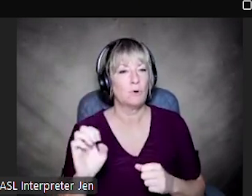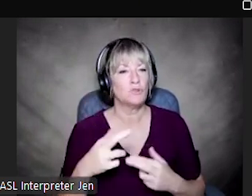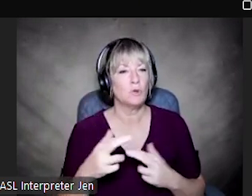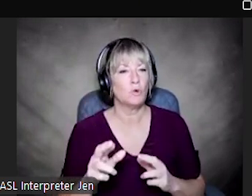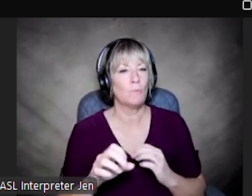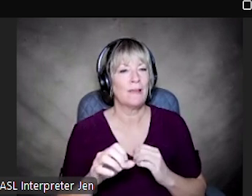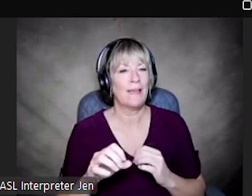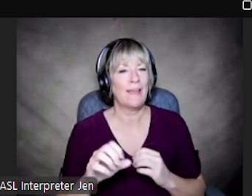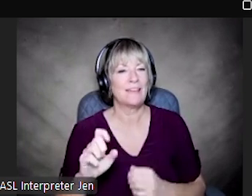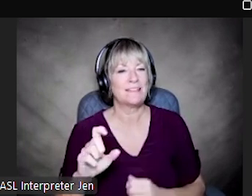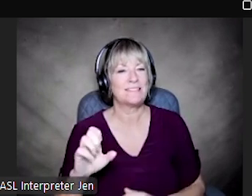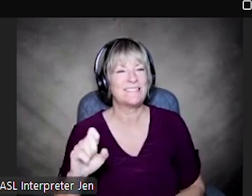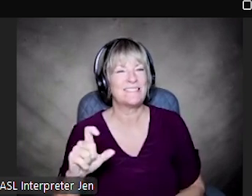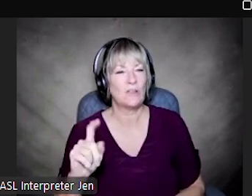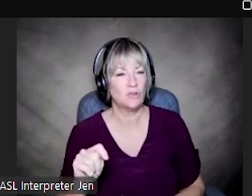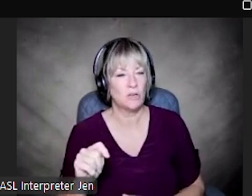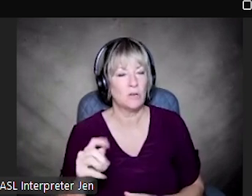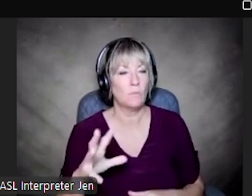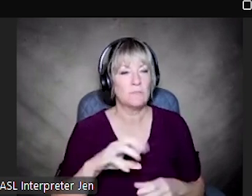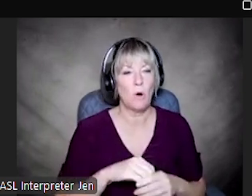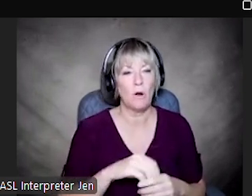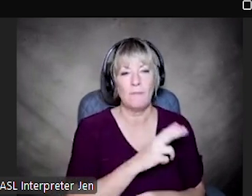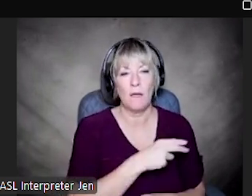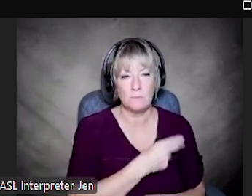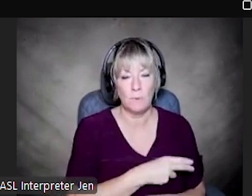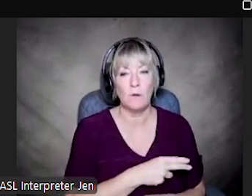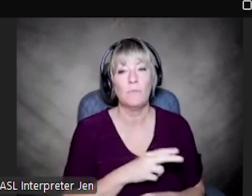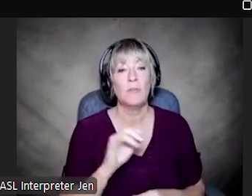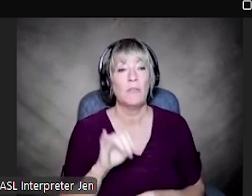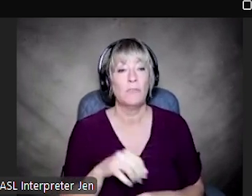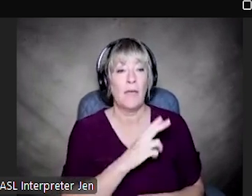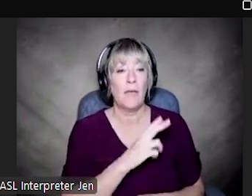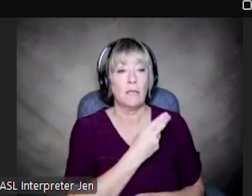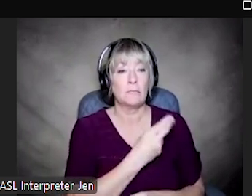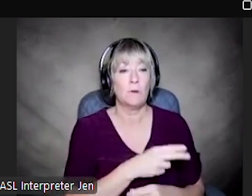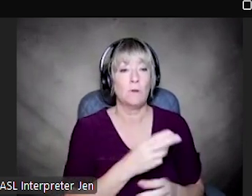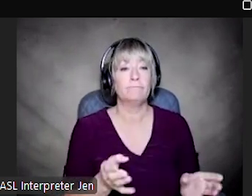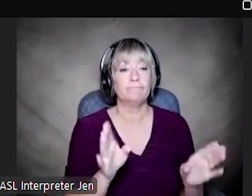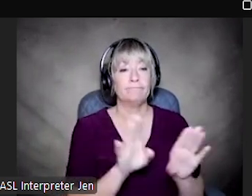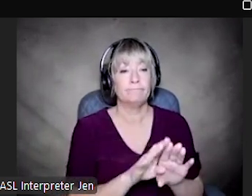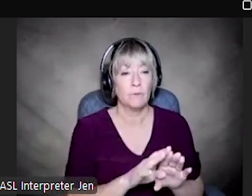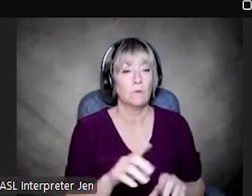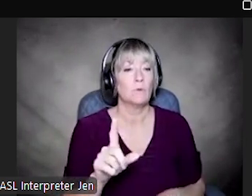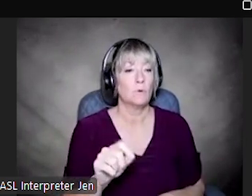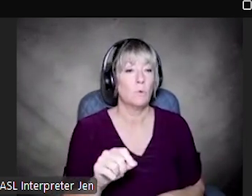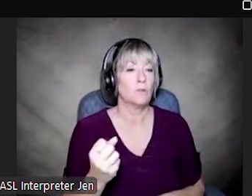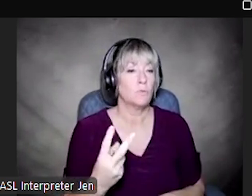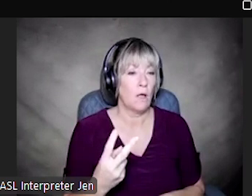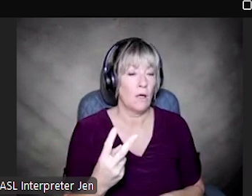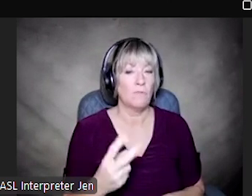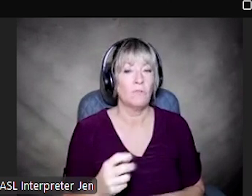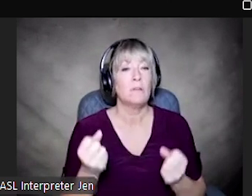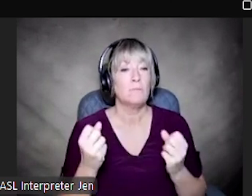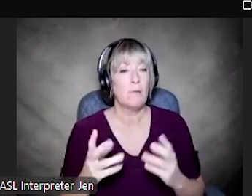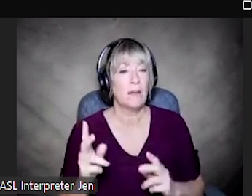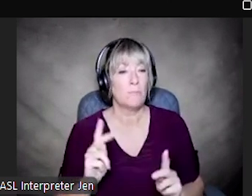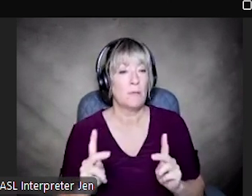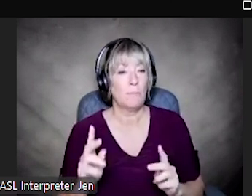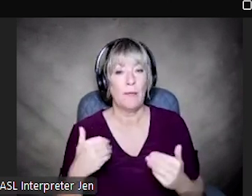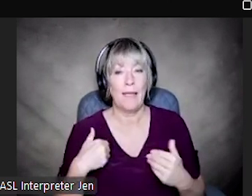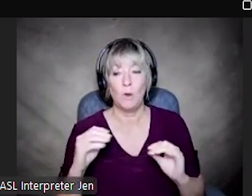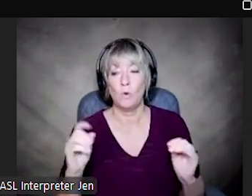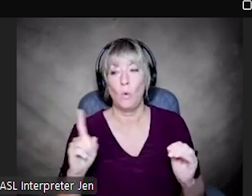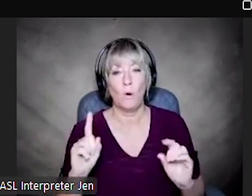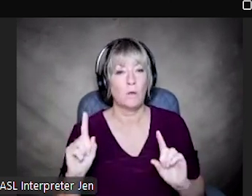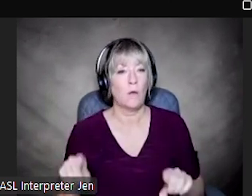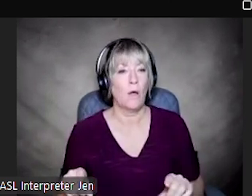of our charity hospital, ROK Long. And when that hospital was shuttered in 2012, a lot of individuals had nowhere to